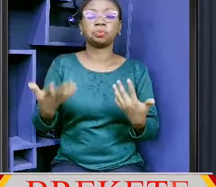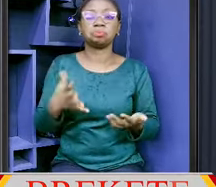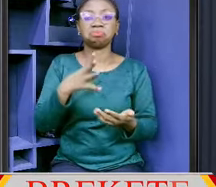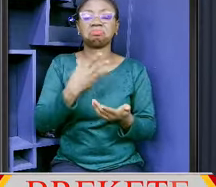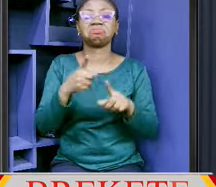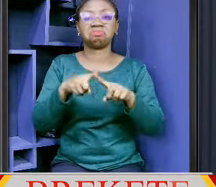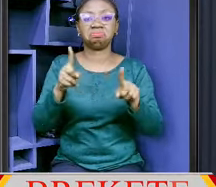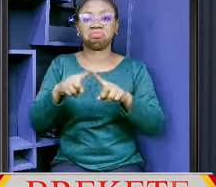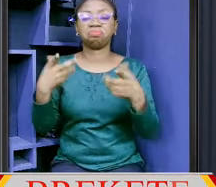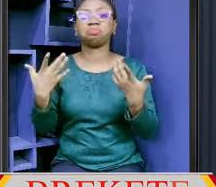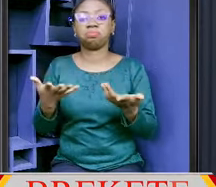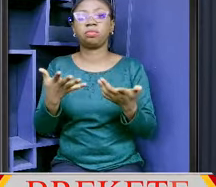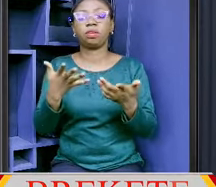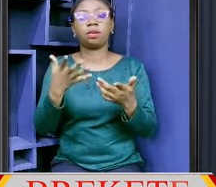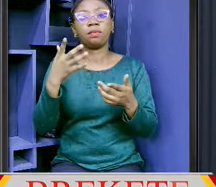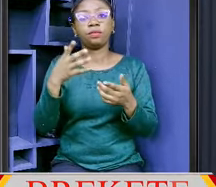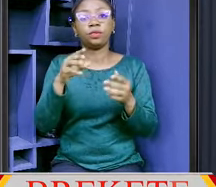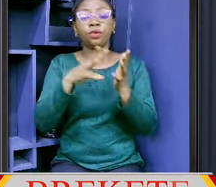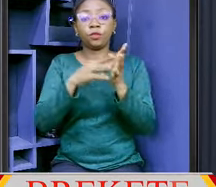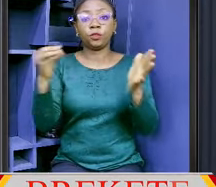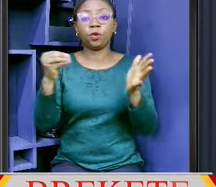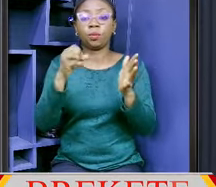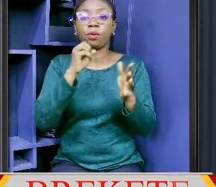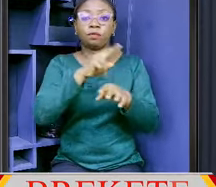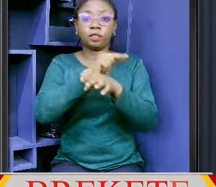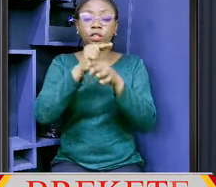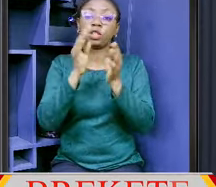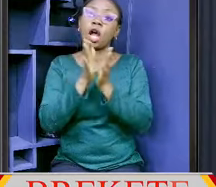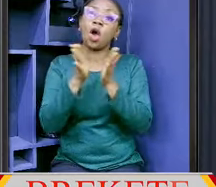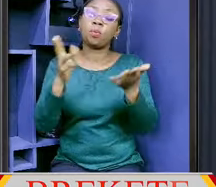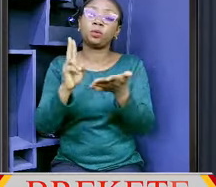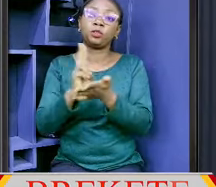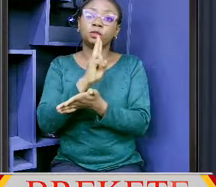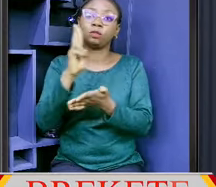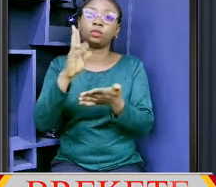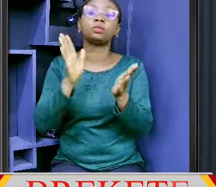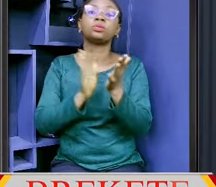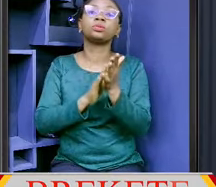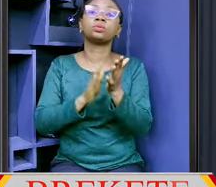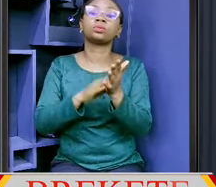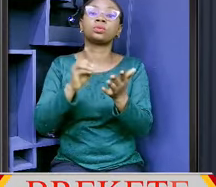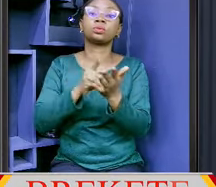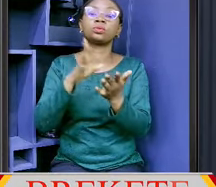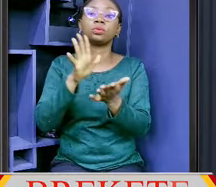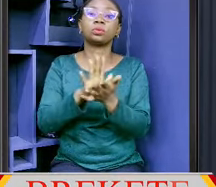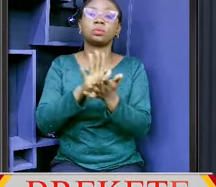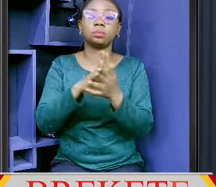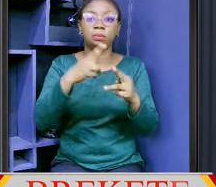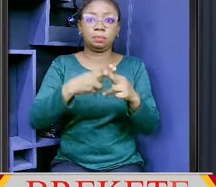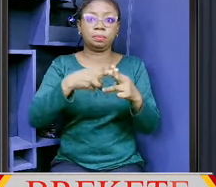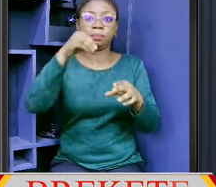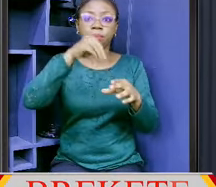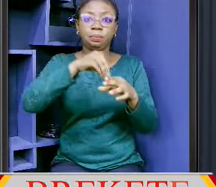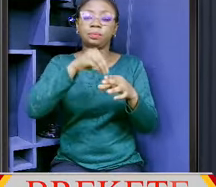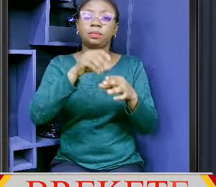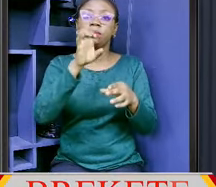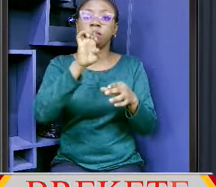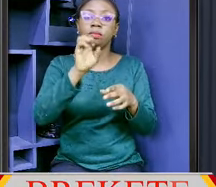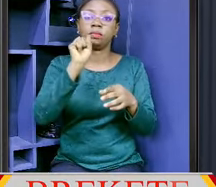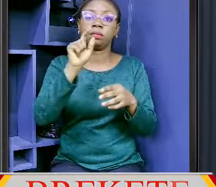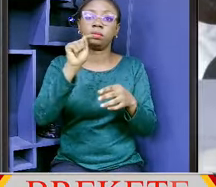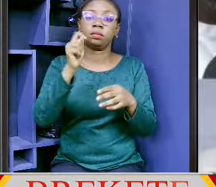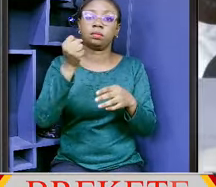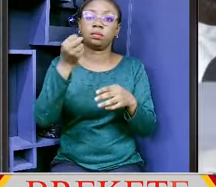spoon, fork, knife, and the rest. Photocopies of National Open University School documents bearing Esther